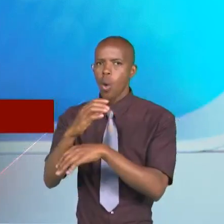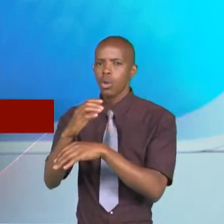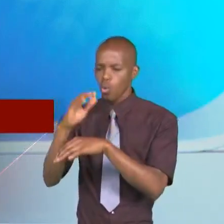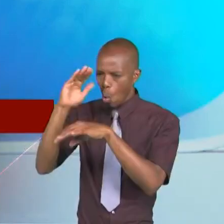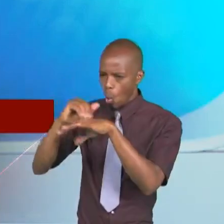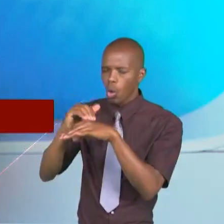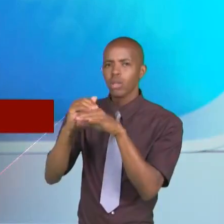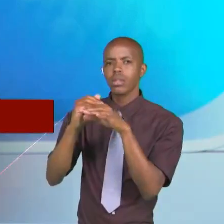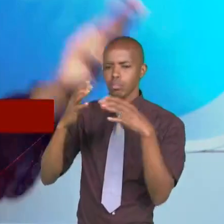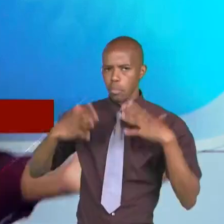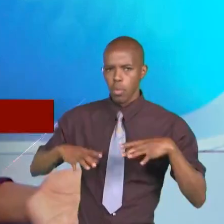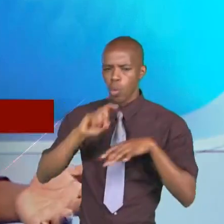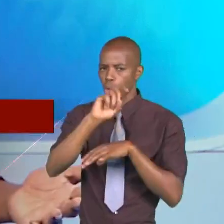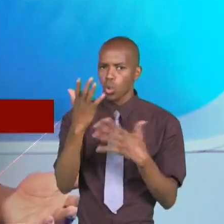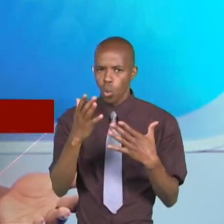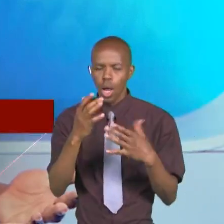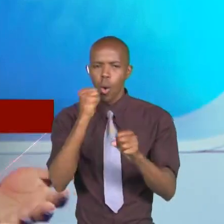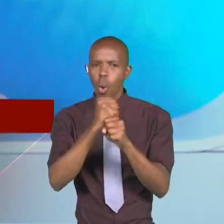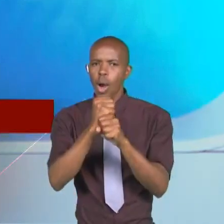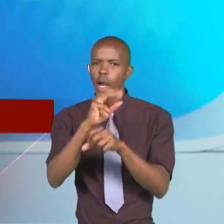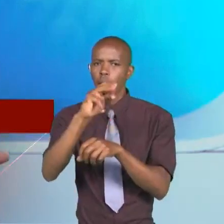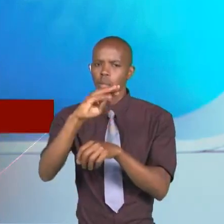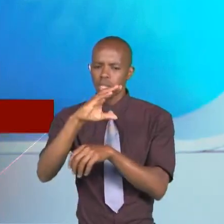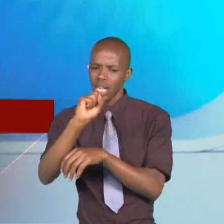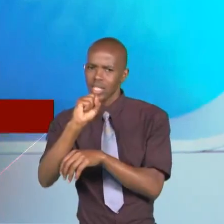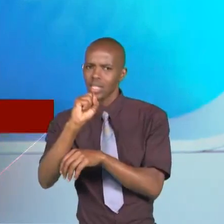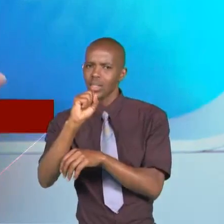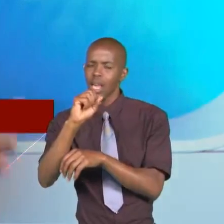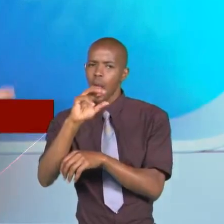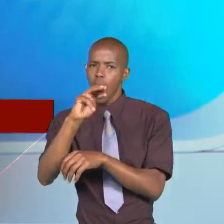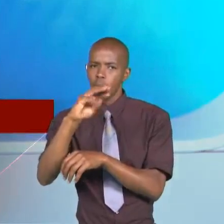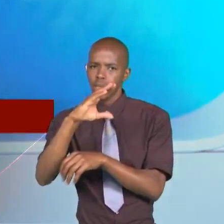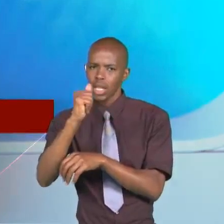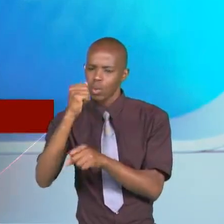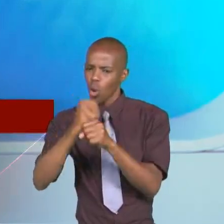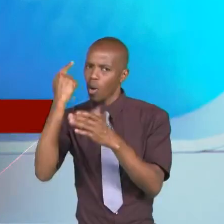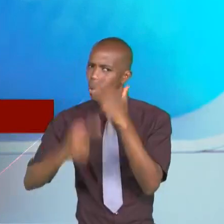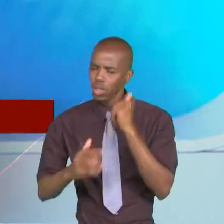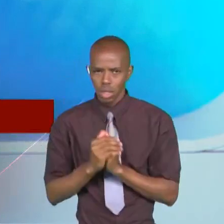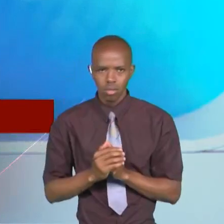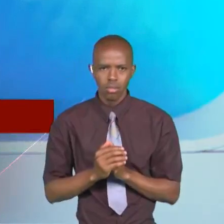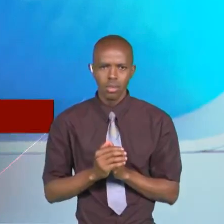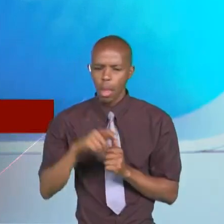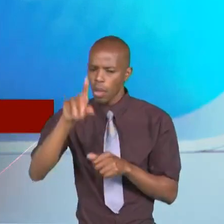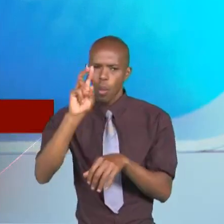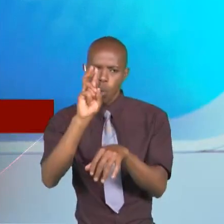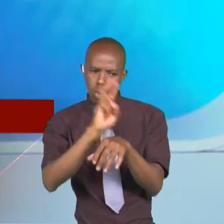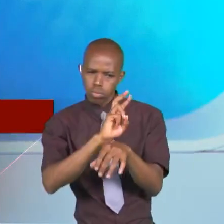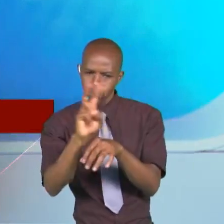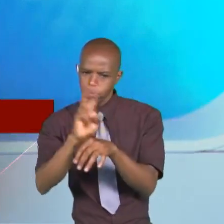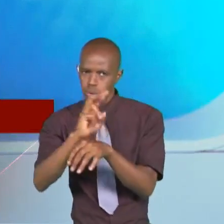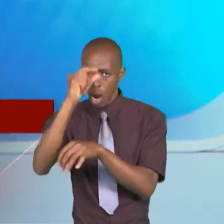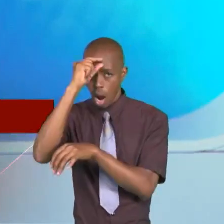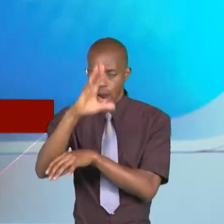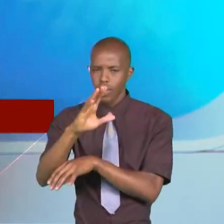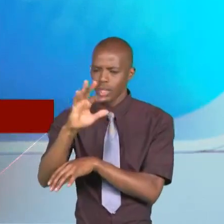again, the question becomes, what's the function of MCAs? Because at the end of the day, there's somebody who is supposed to keep these governors in check, you know? And you would expect that if